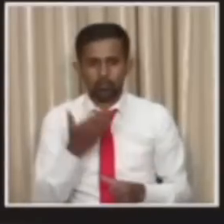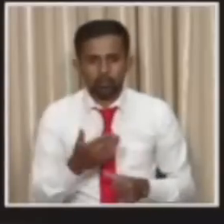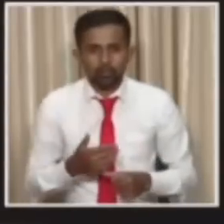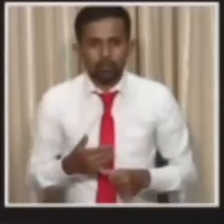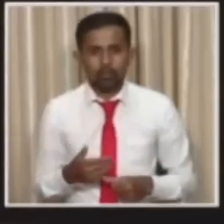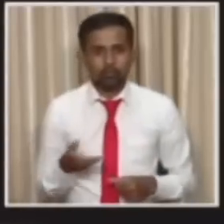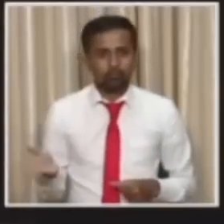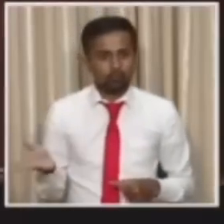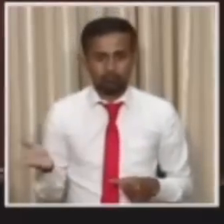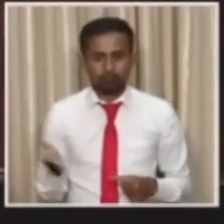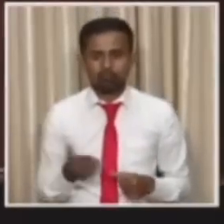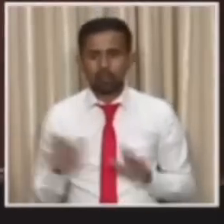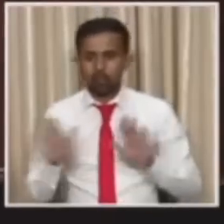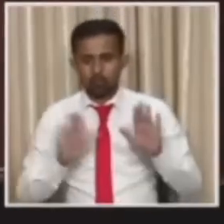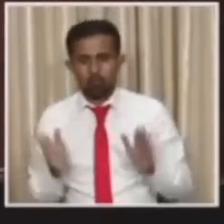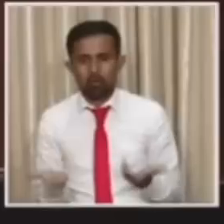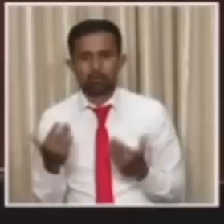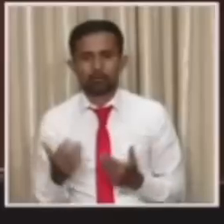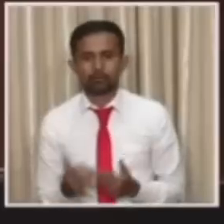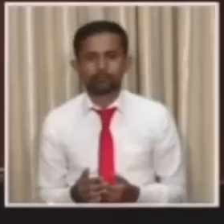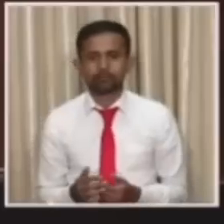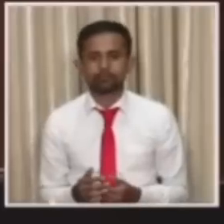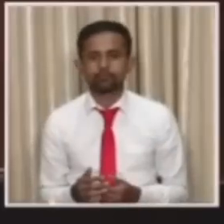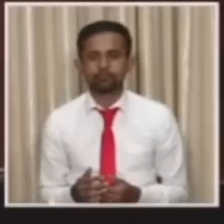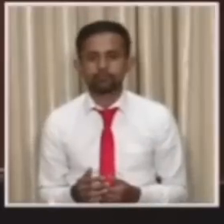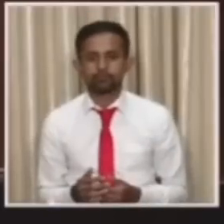house. Thank you, Mr. Yeah.